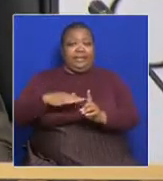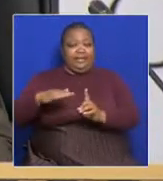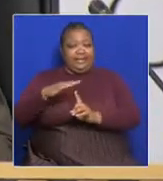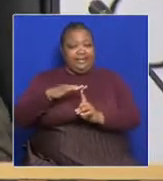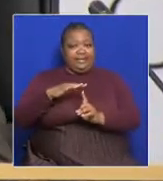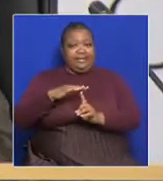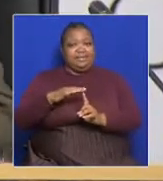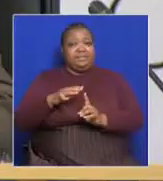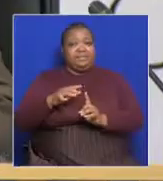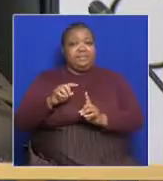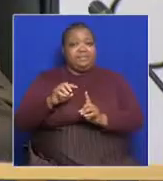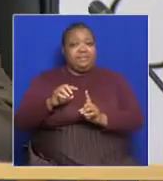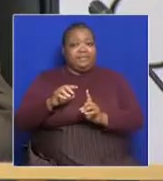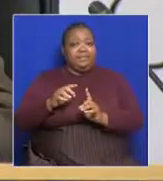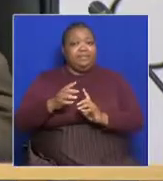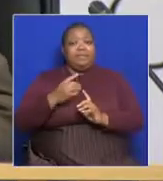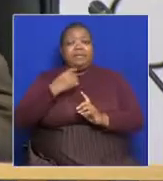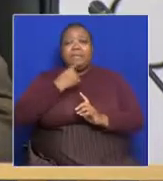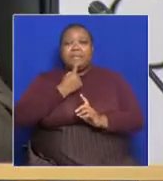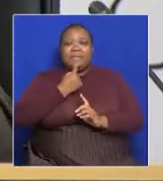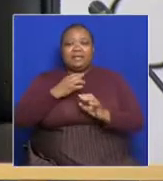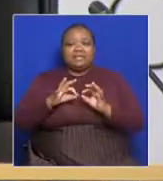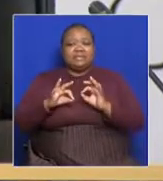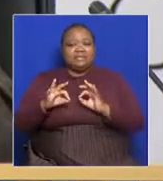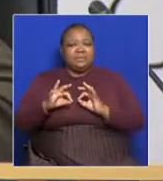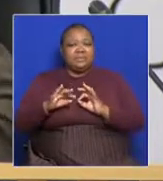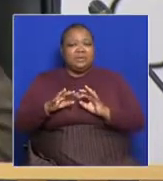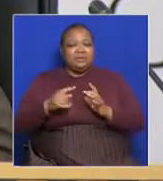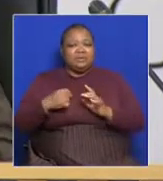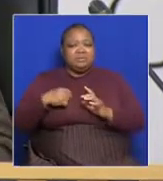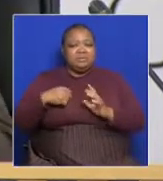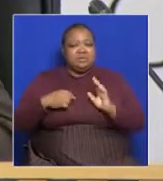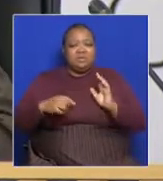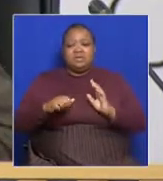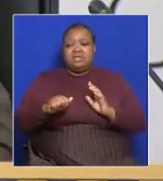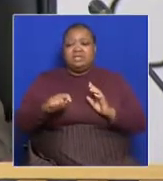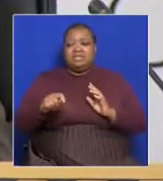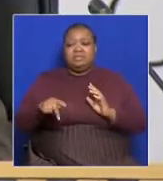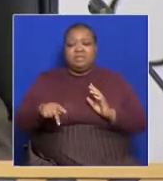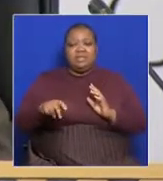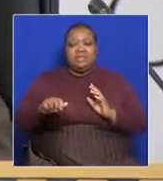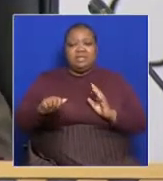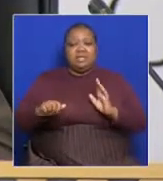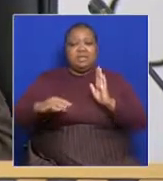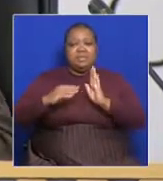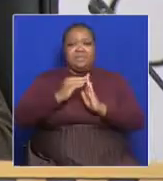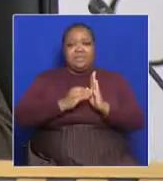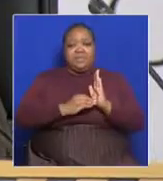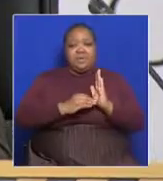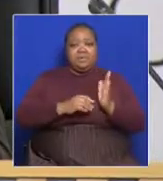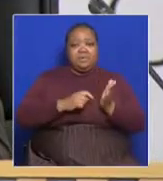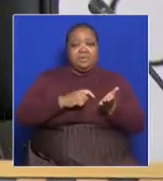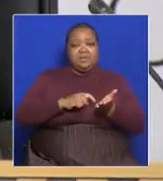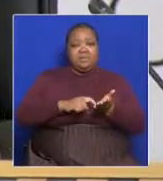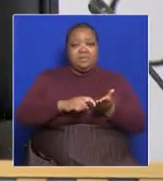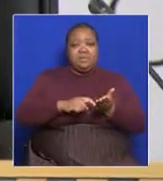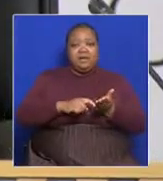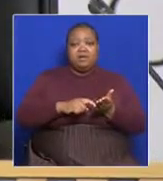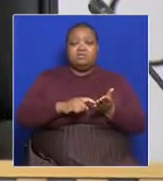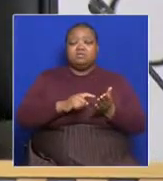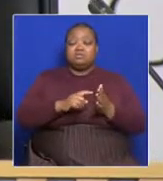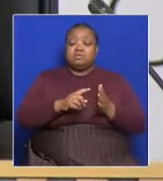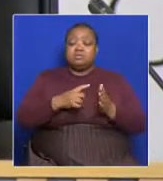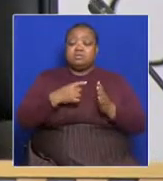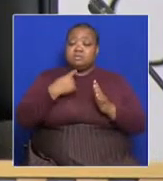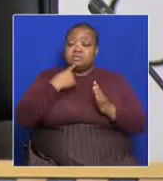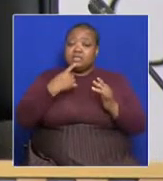So it's not as simple as I just complete a 83A and tell them to dispose and they say, okay, bring it up today. That's why I used the Mandrax